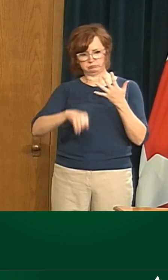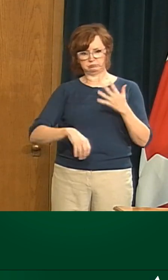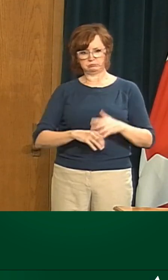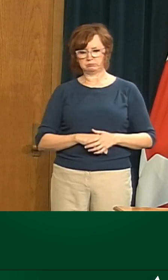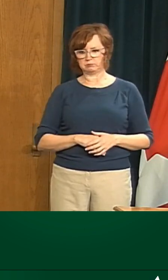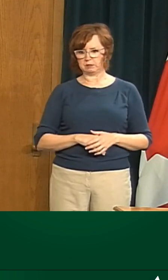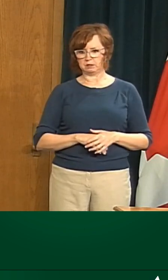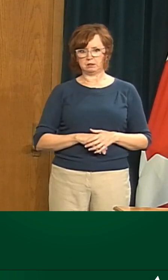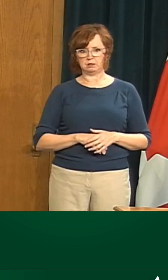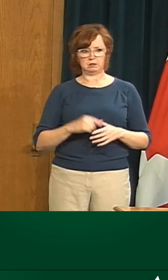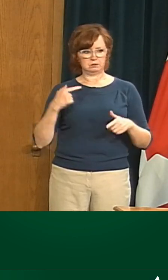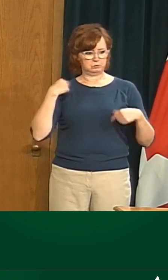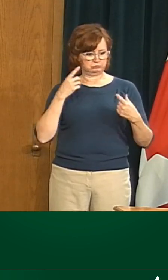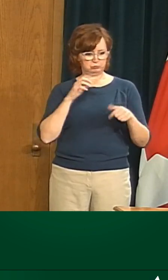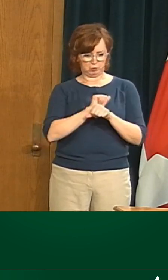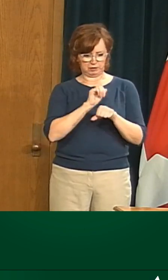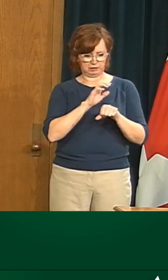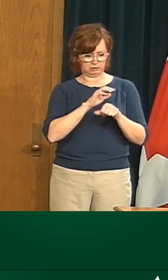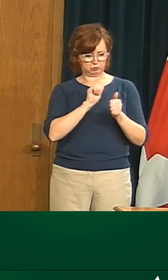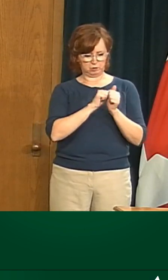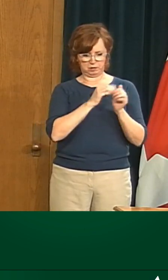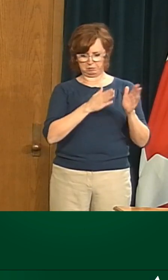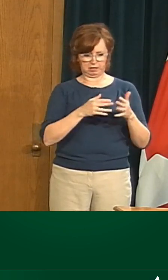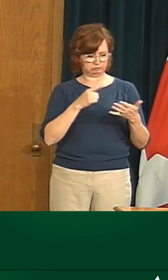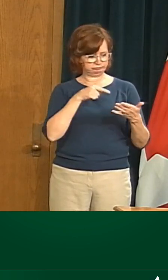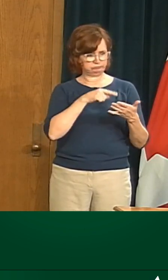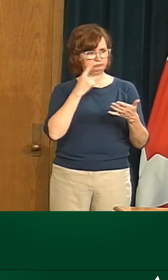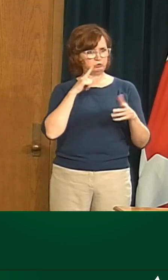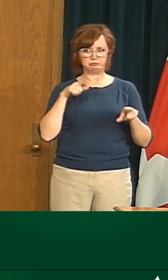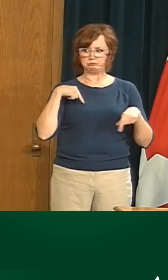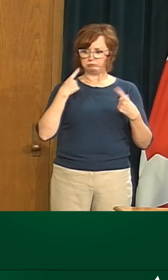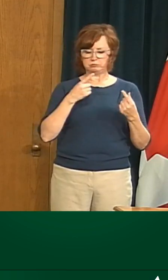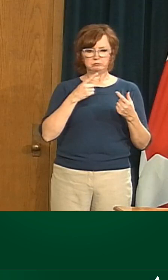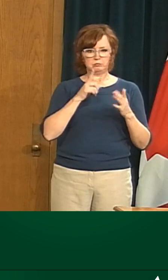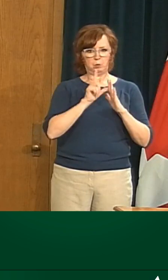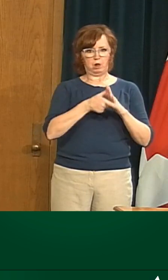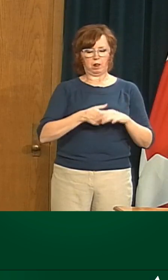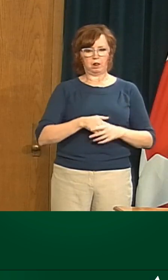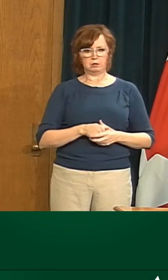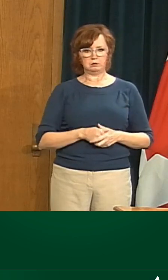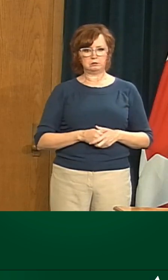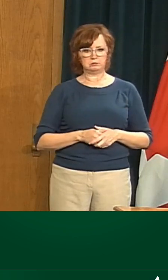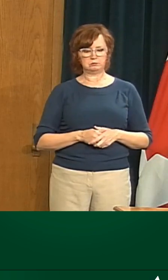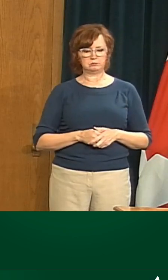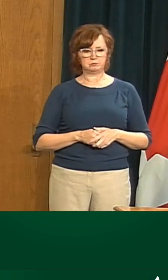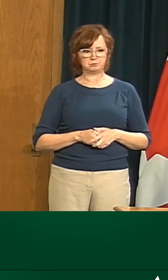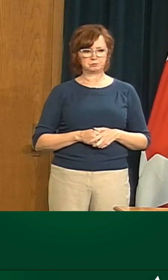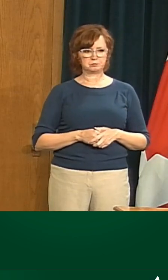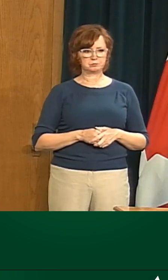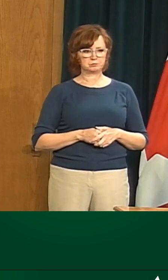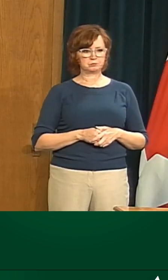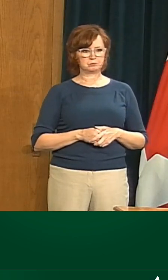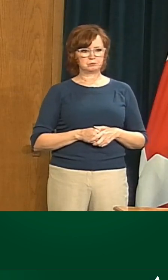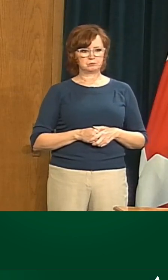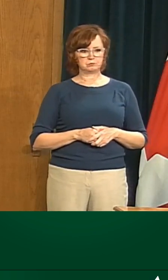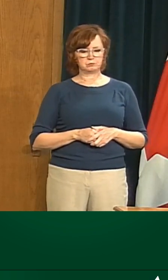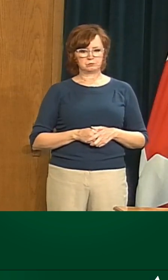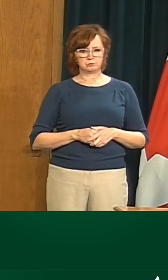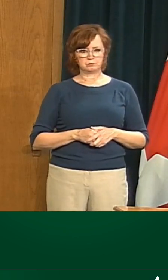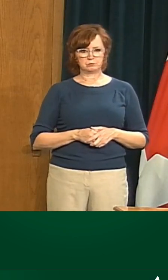quite diligently for some time, and we are, due to what Saskatchewan people have done over the course of the last number of weeks,